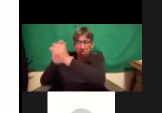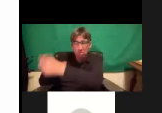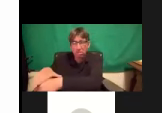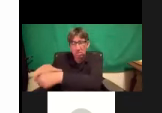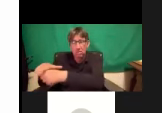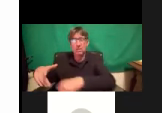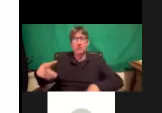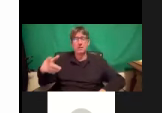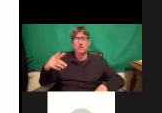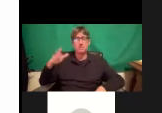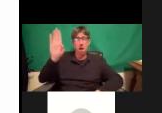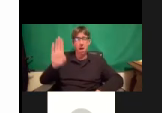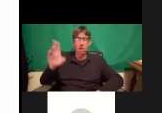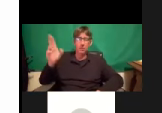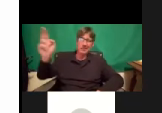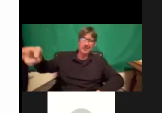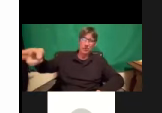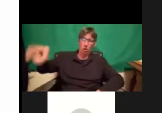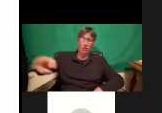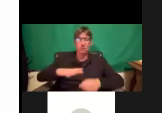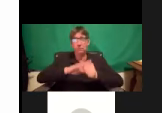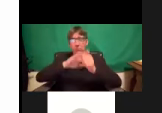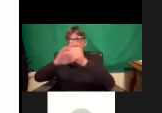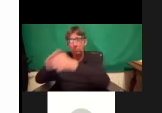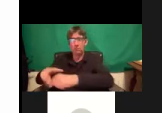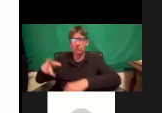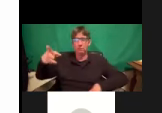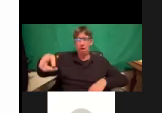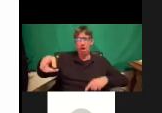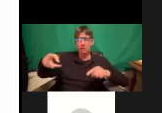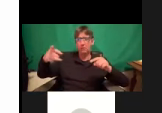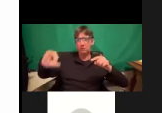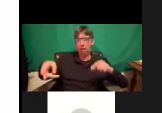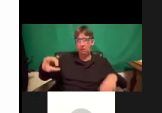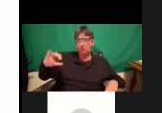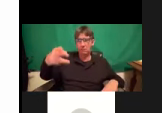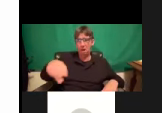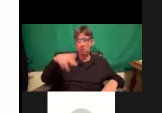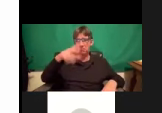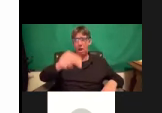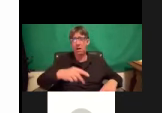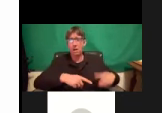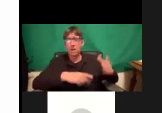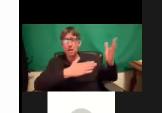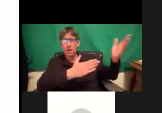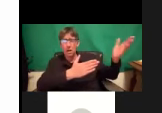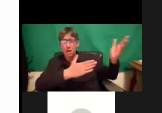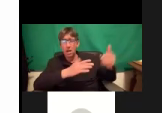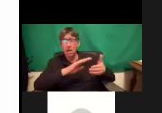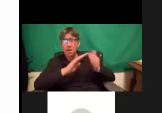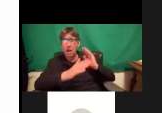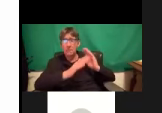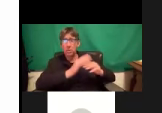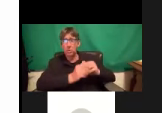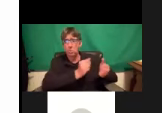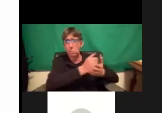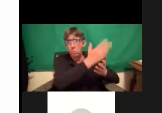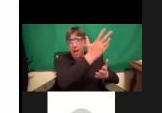community. These justifications of cutting lines leverage defining communities as wealthy and capable of